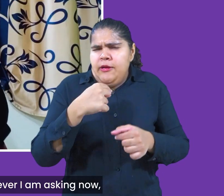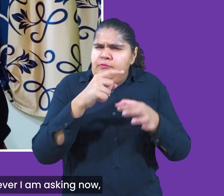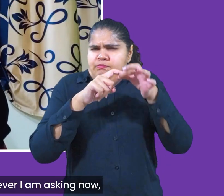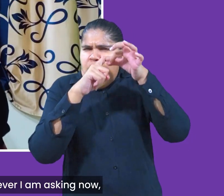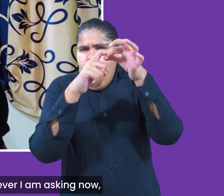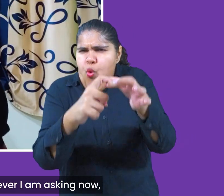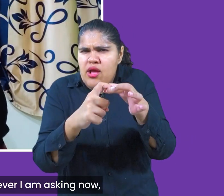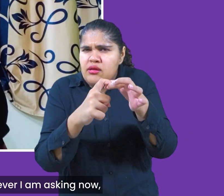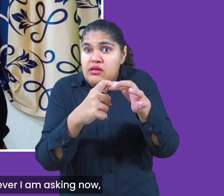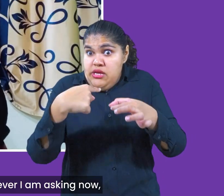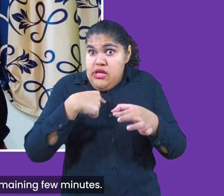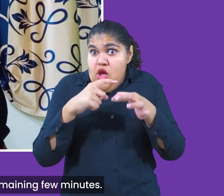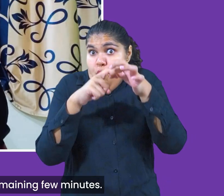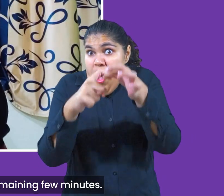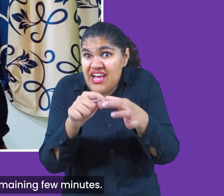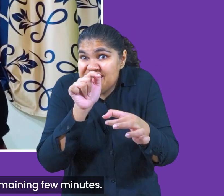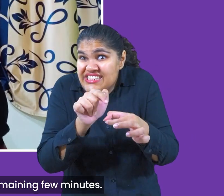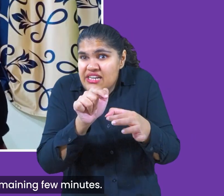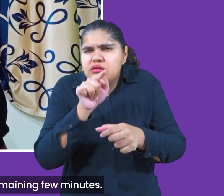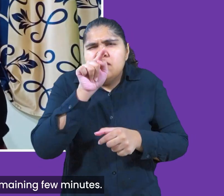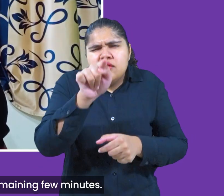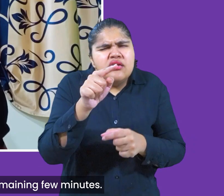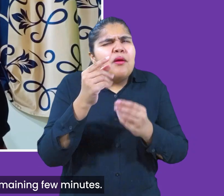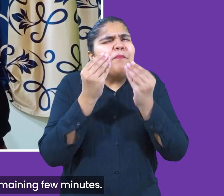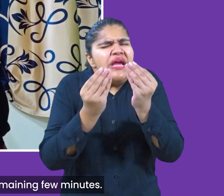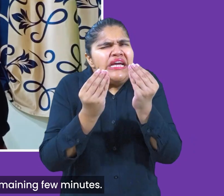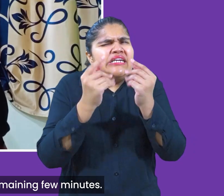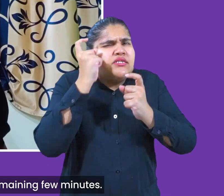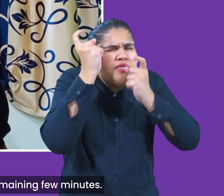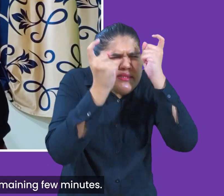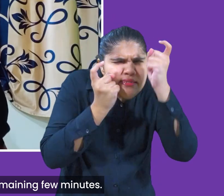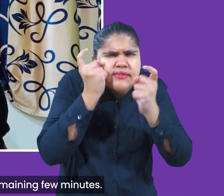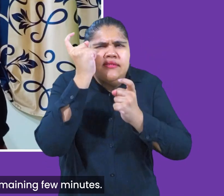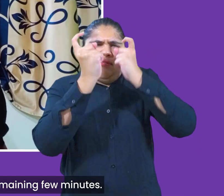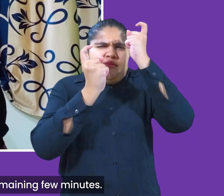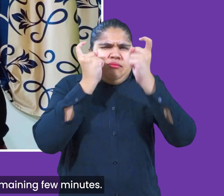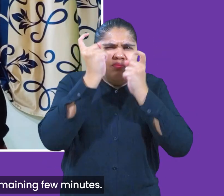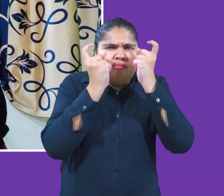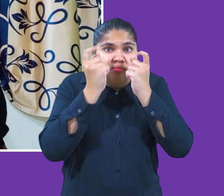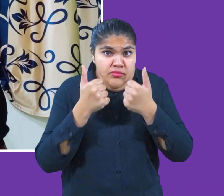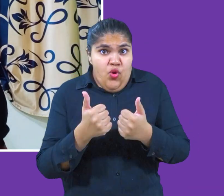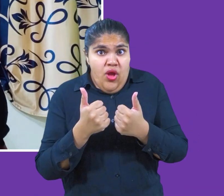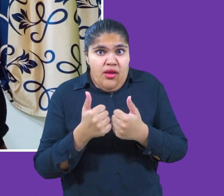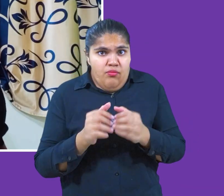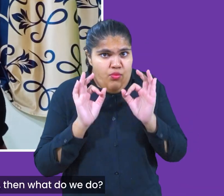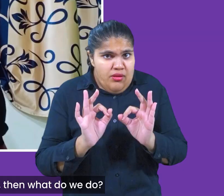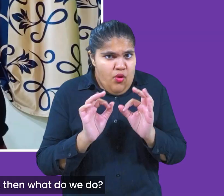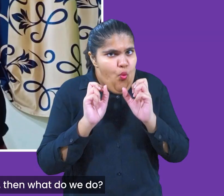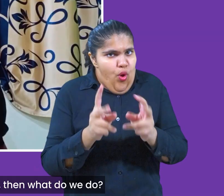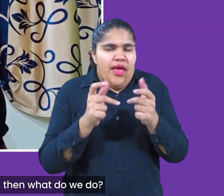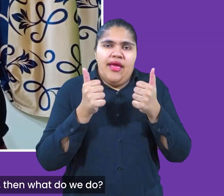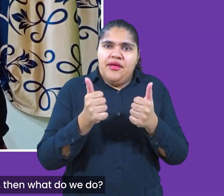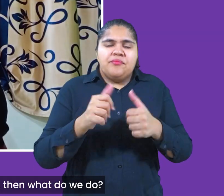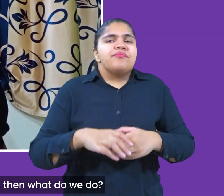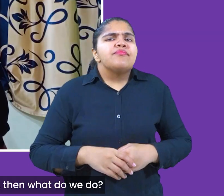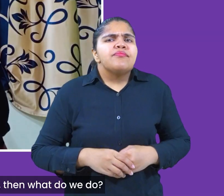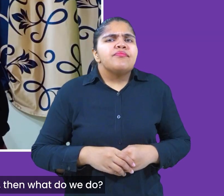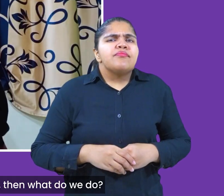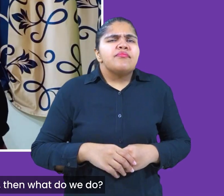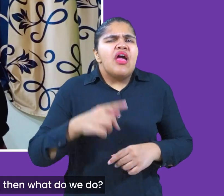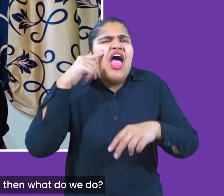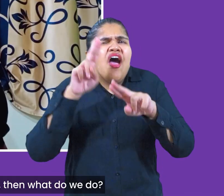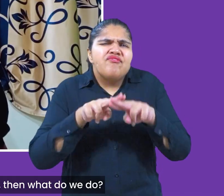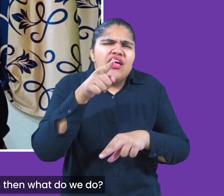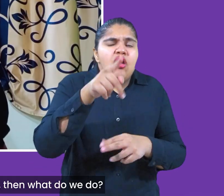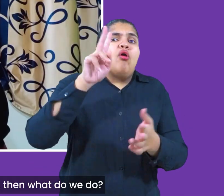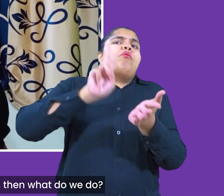think whatever I'm asking now, I want you to think over it for the remaining few minutes. So when we have a